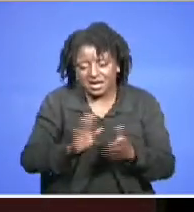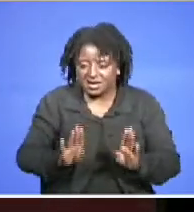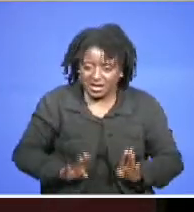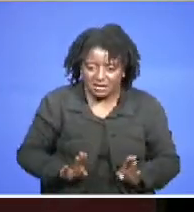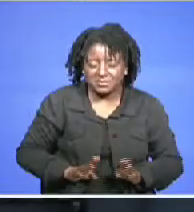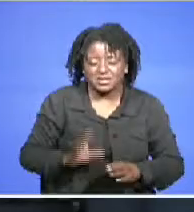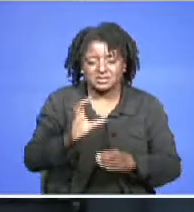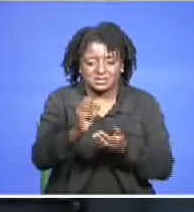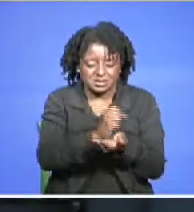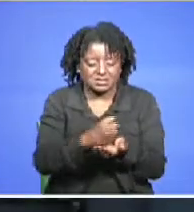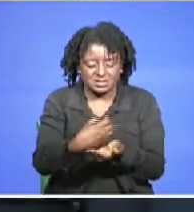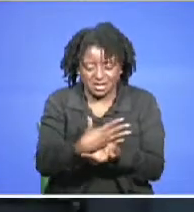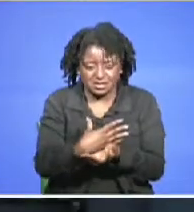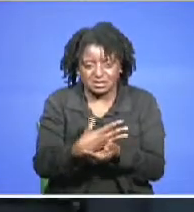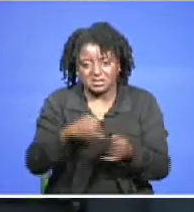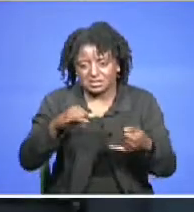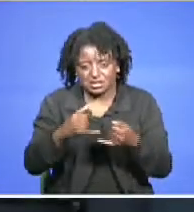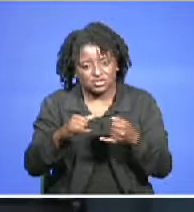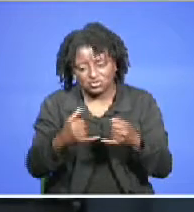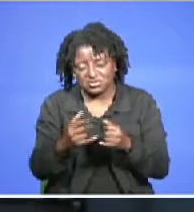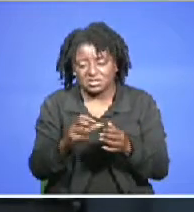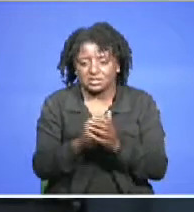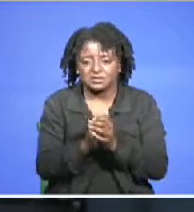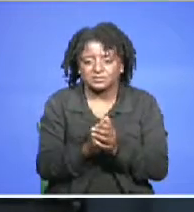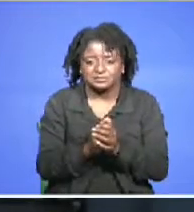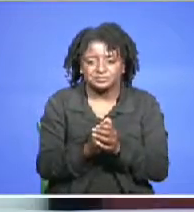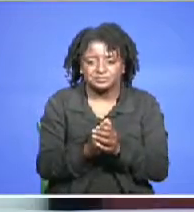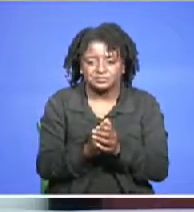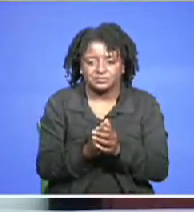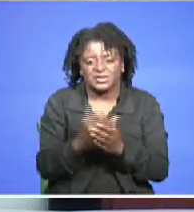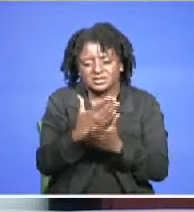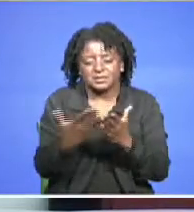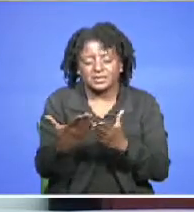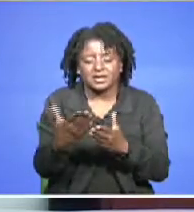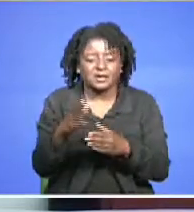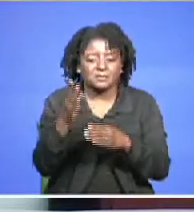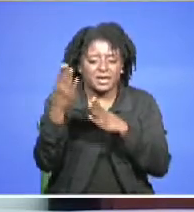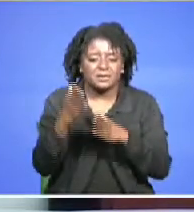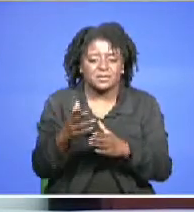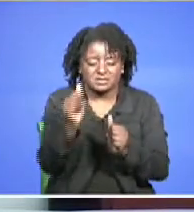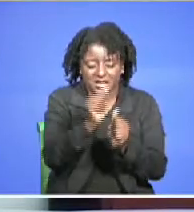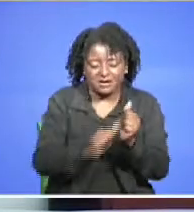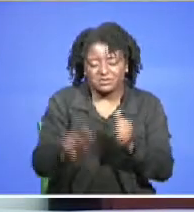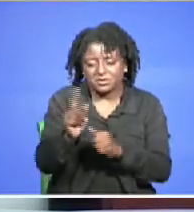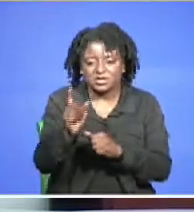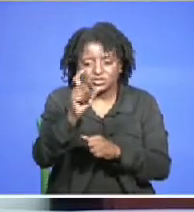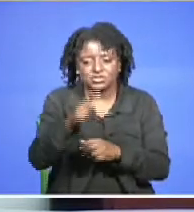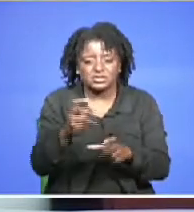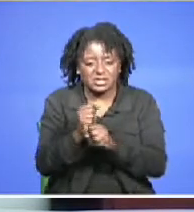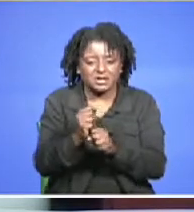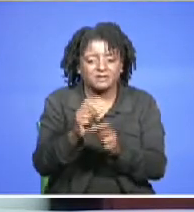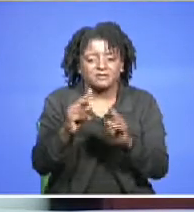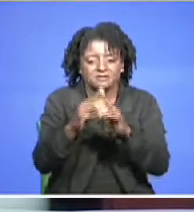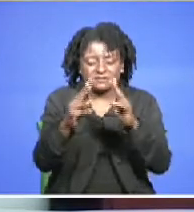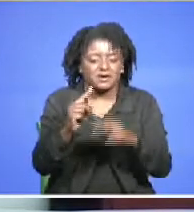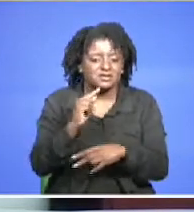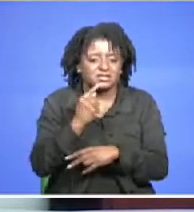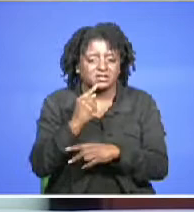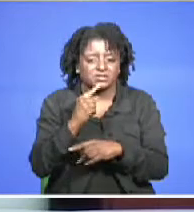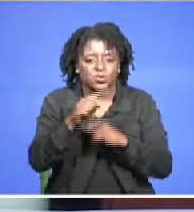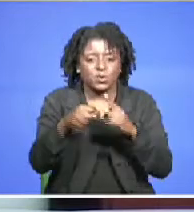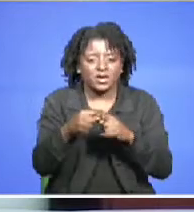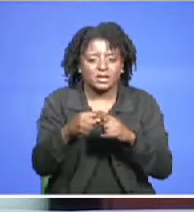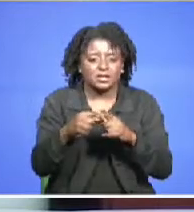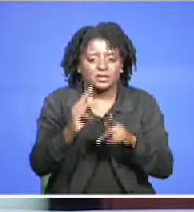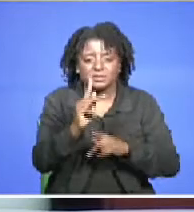surgeon and Minister of Health, Dr. Dwayne Sands, says it's something Bahamians everywhere should take very seriously. When people get heart